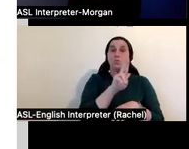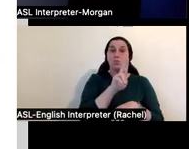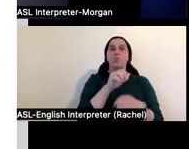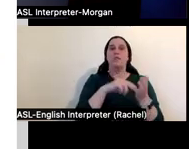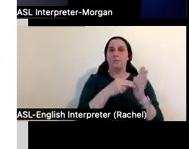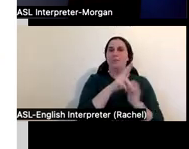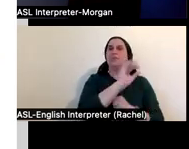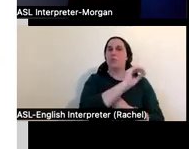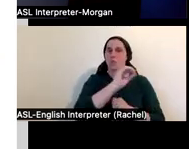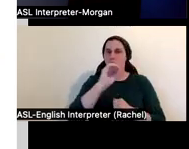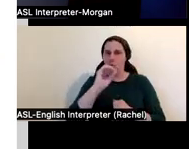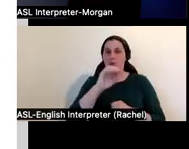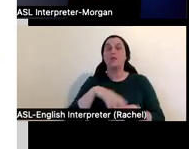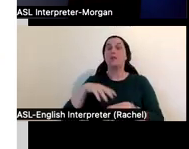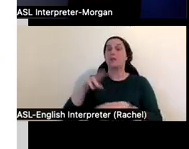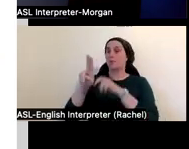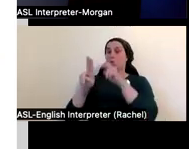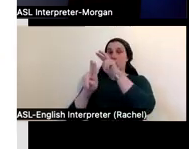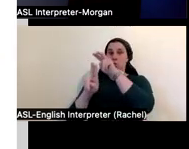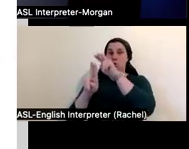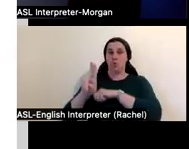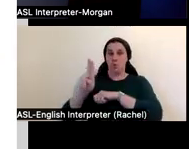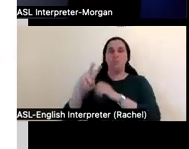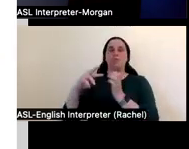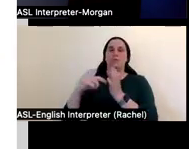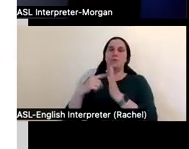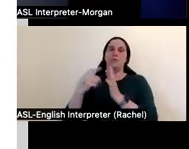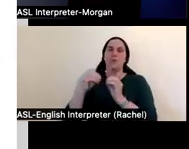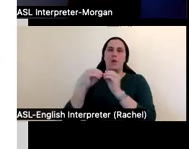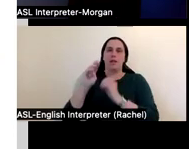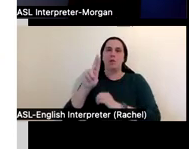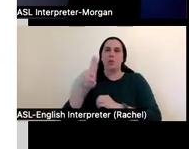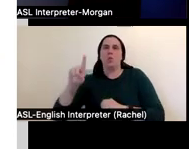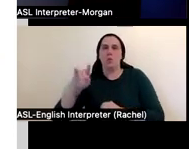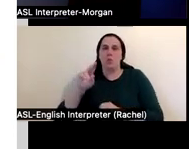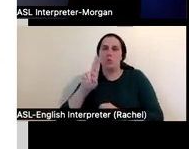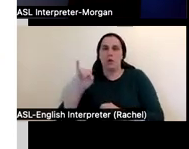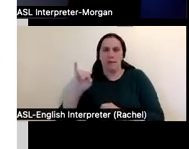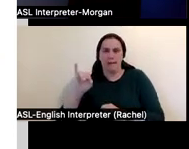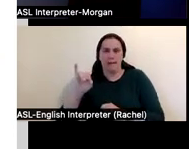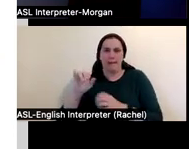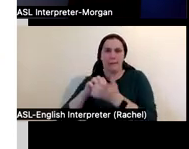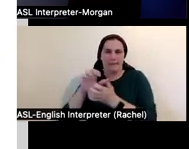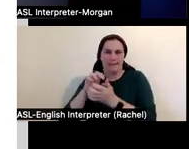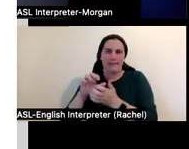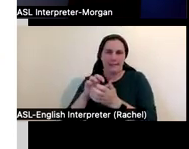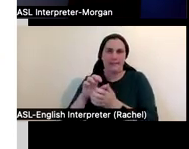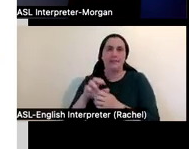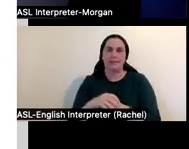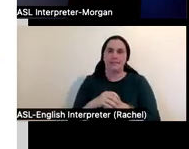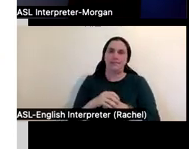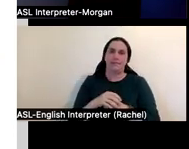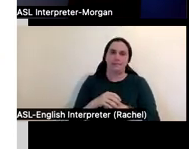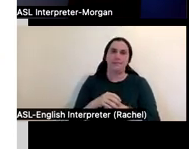It's a little more up. You move your tongue up? Yeah, you sharpen it a little bit more like your lips.